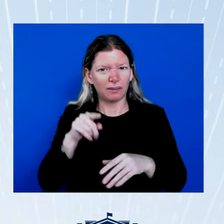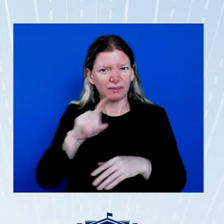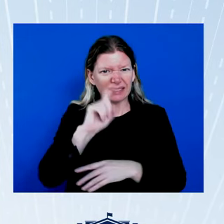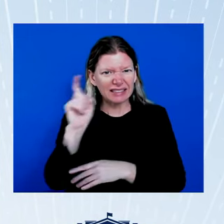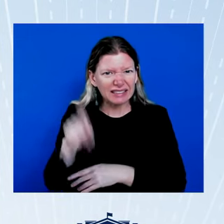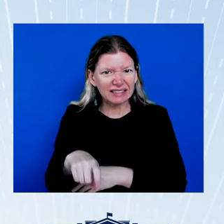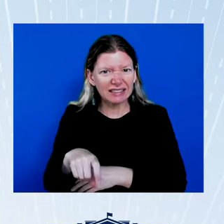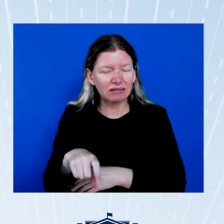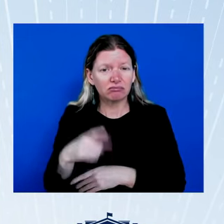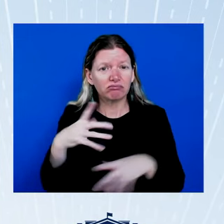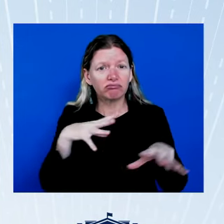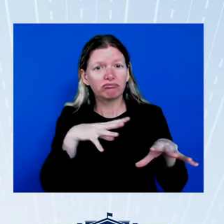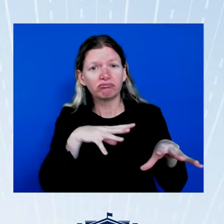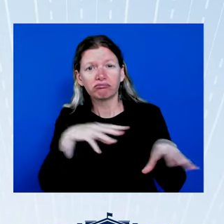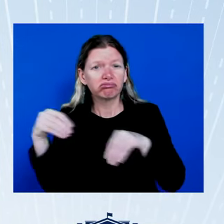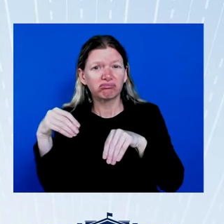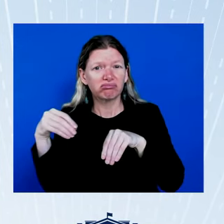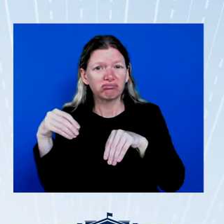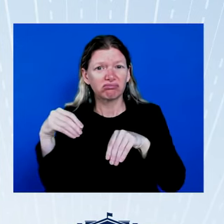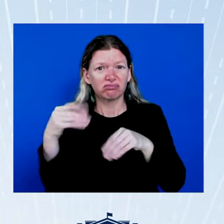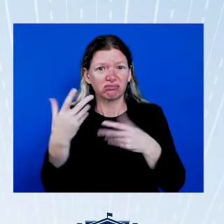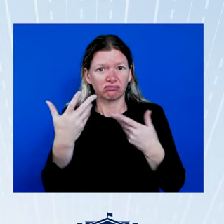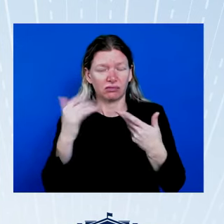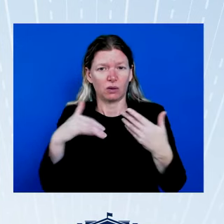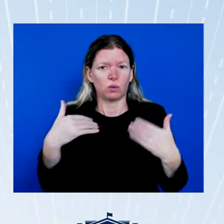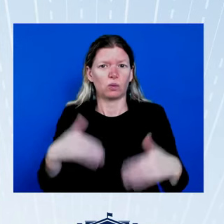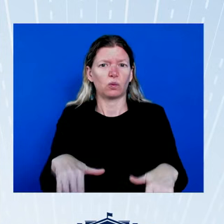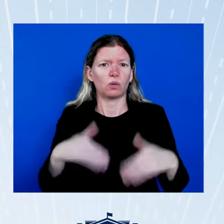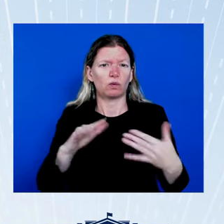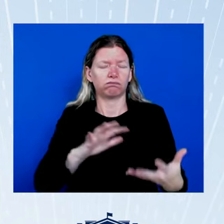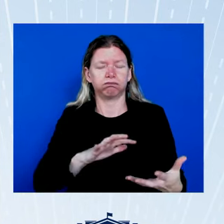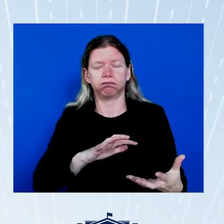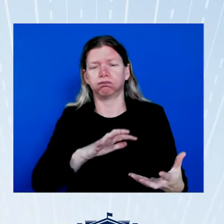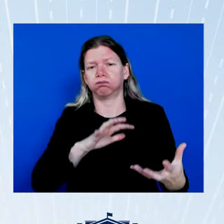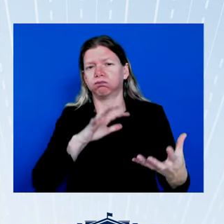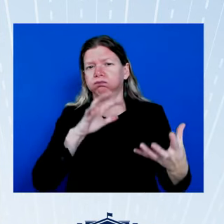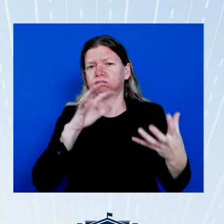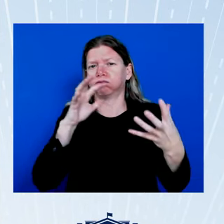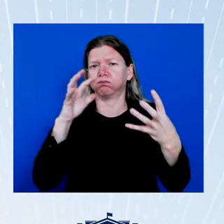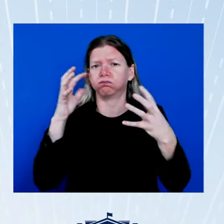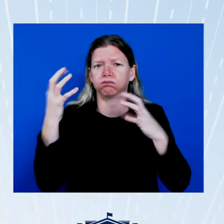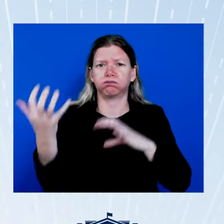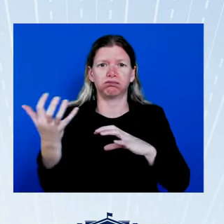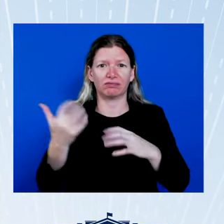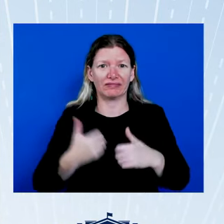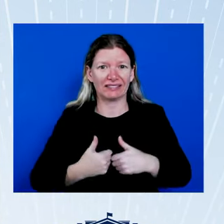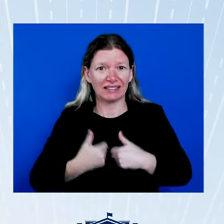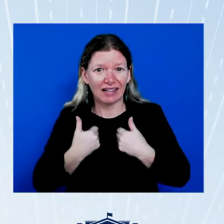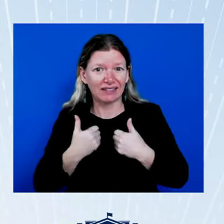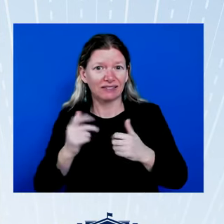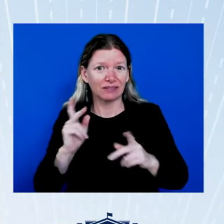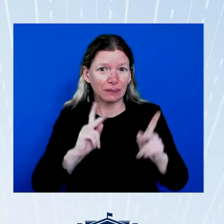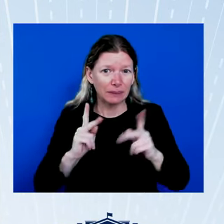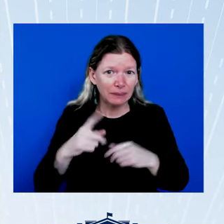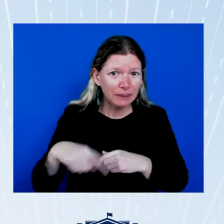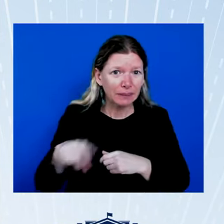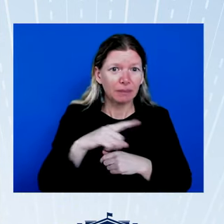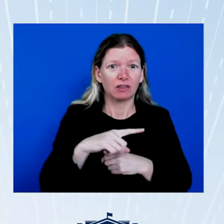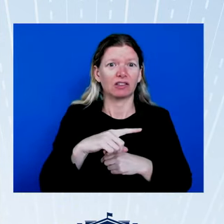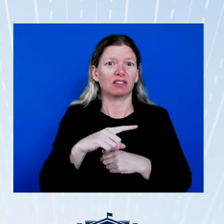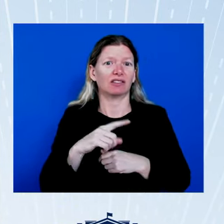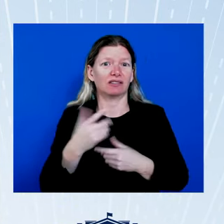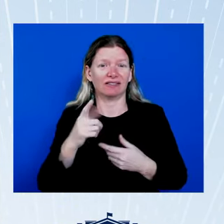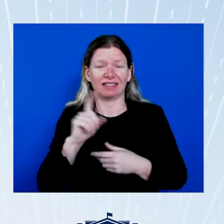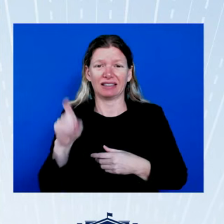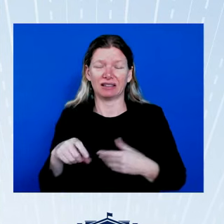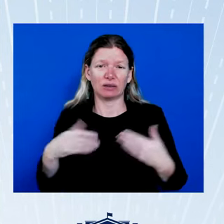state, caused huge disruption to the lives and livelihoods of many of the people of Texas. And we saw so early